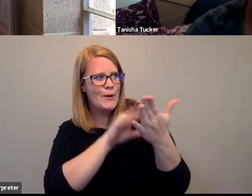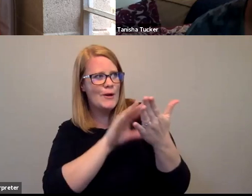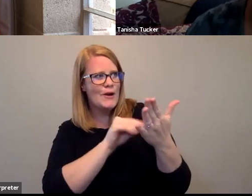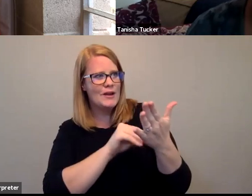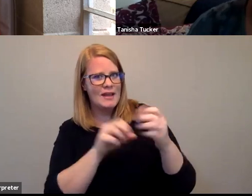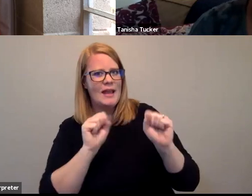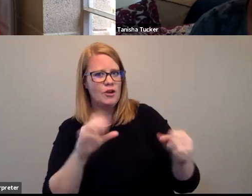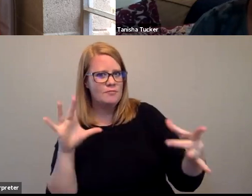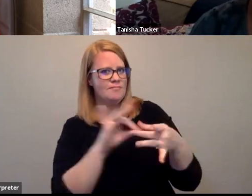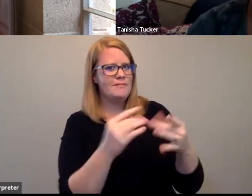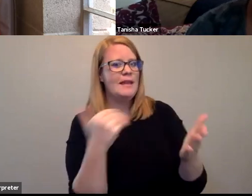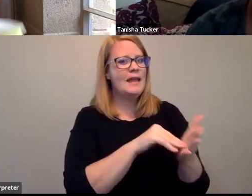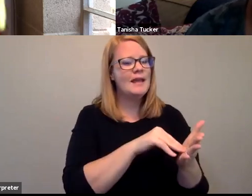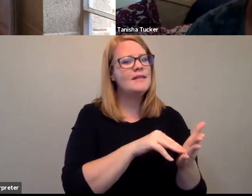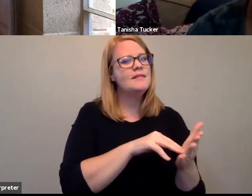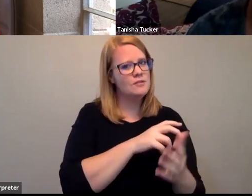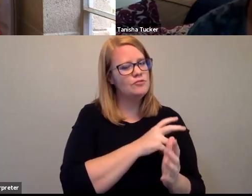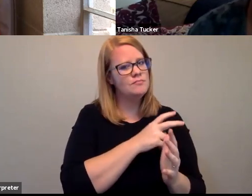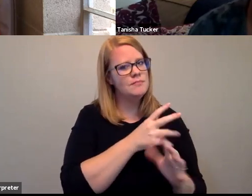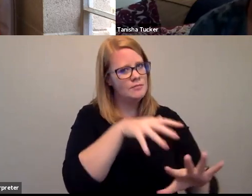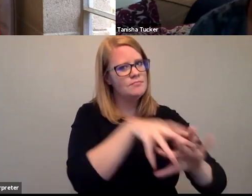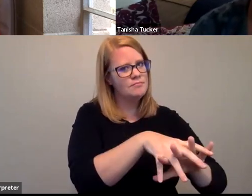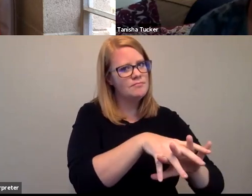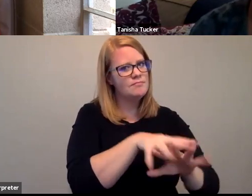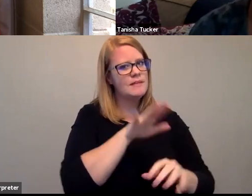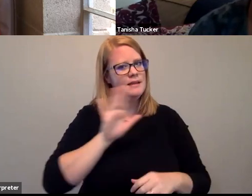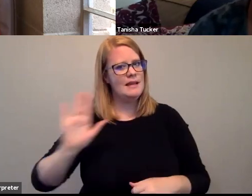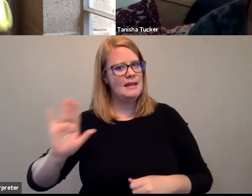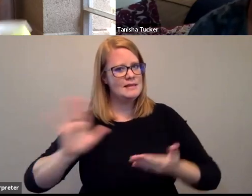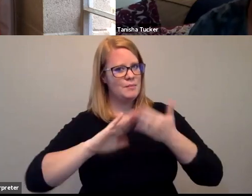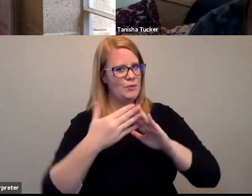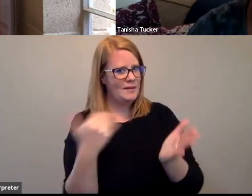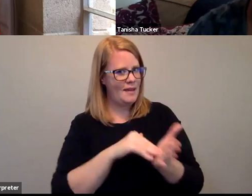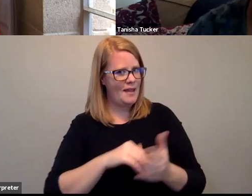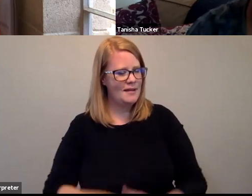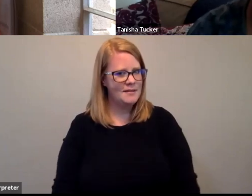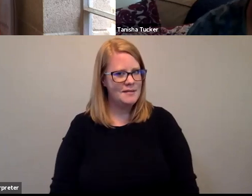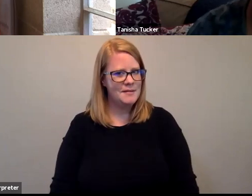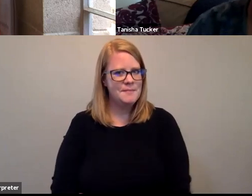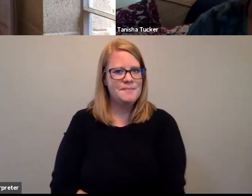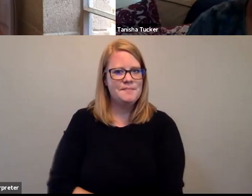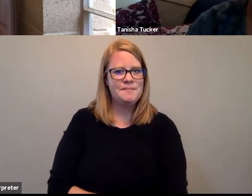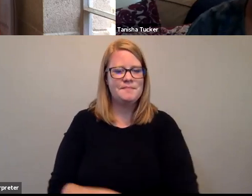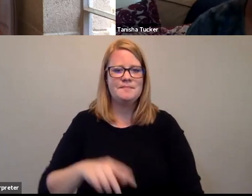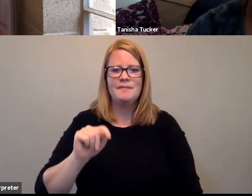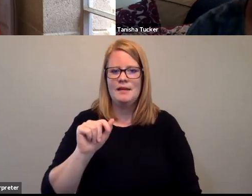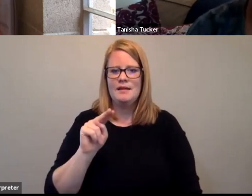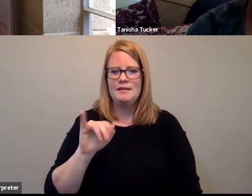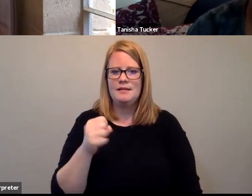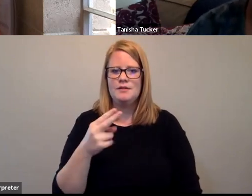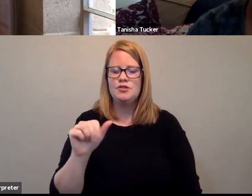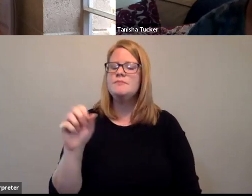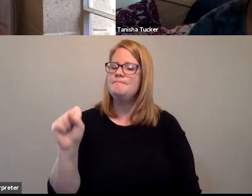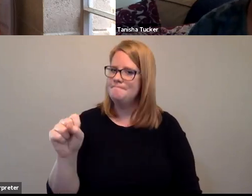we open up, those classes are open to the public. So, we do find people who they slowly make